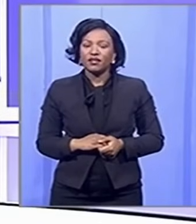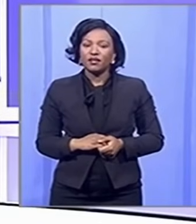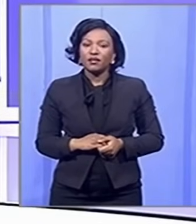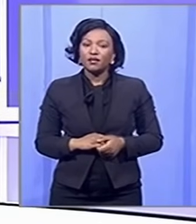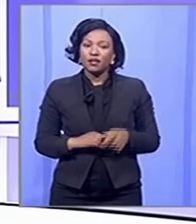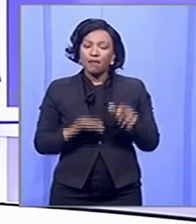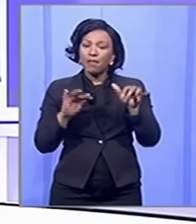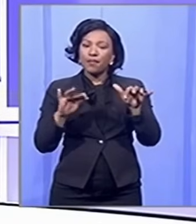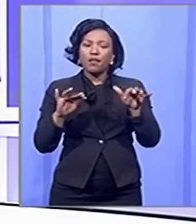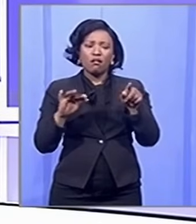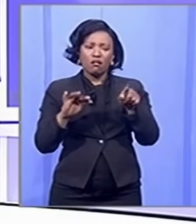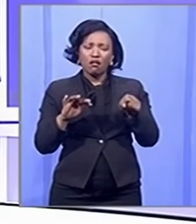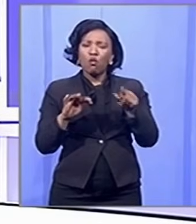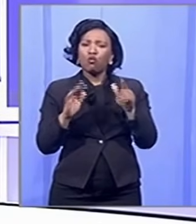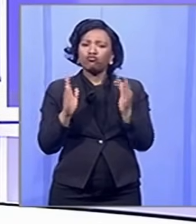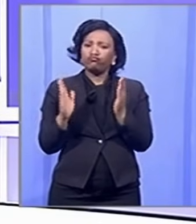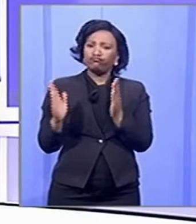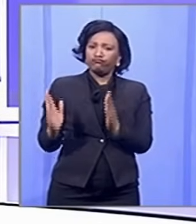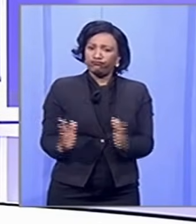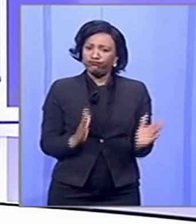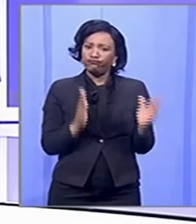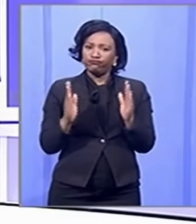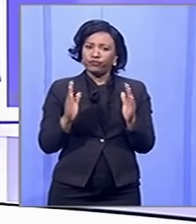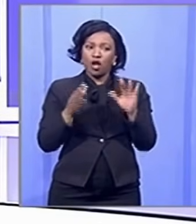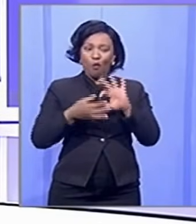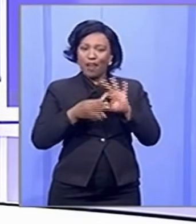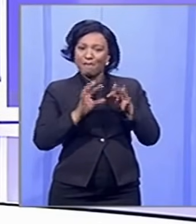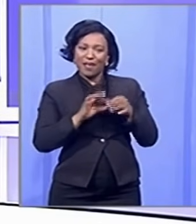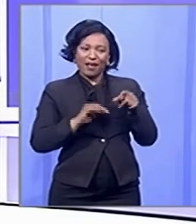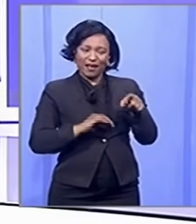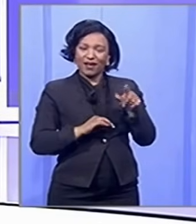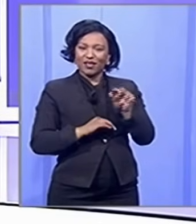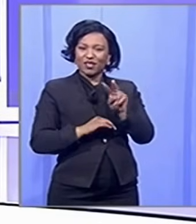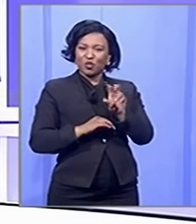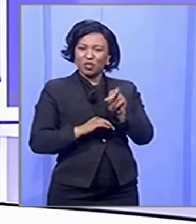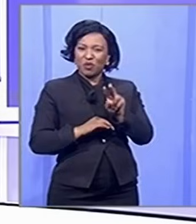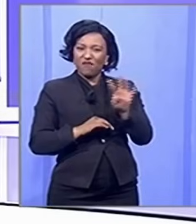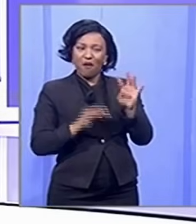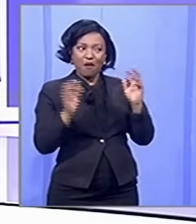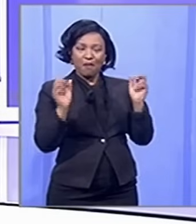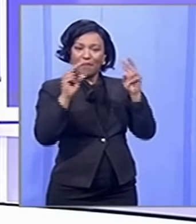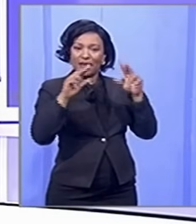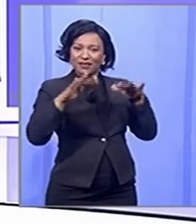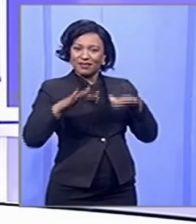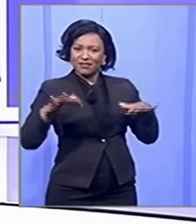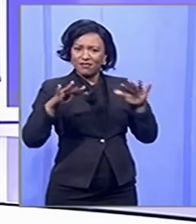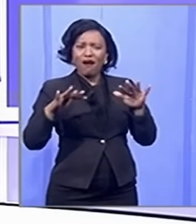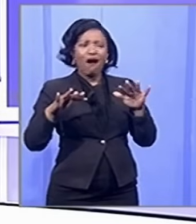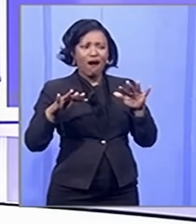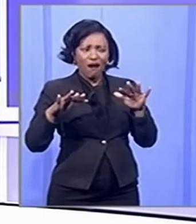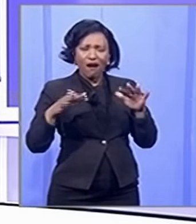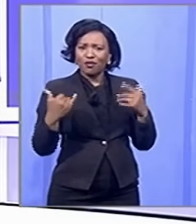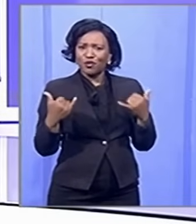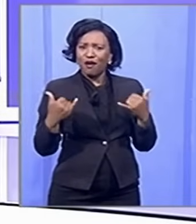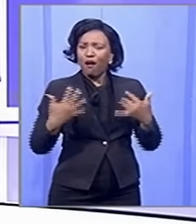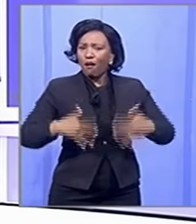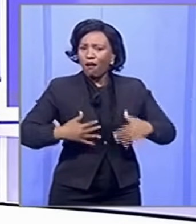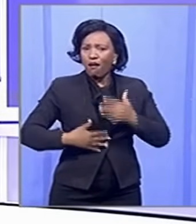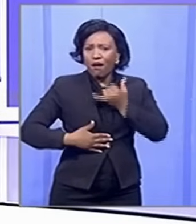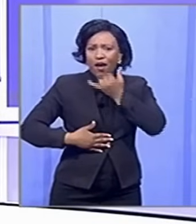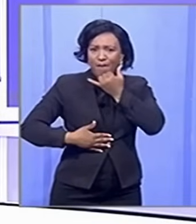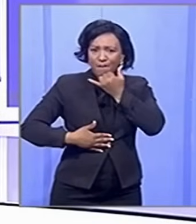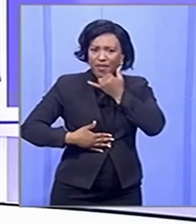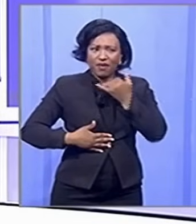Barulaganyi ba pulosemmušo ya moletlo wa dipapadi tša di-Olimpiki tša Paris 2024 ba thabile ka tsela yeo moletlo wo